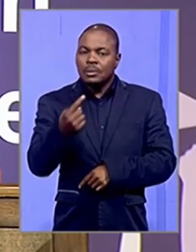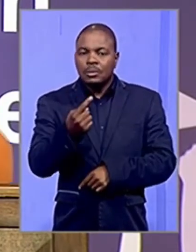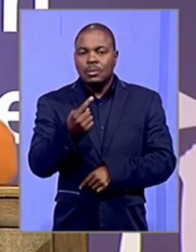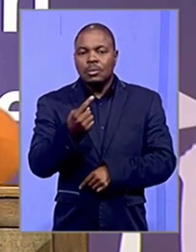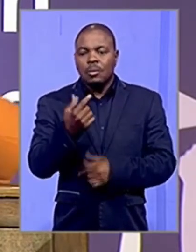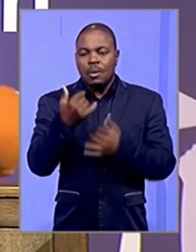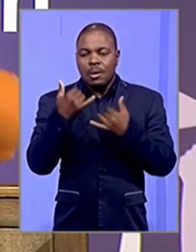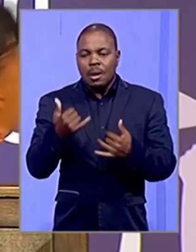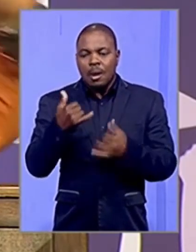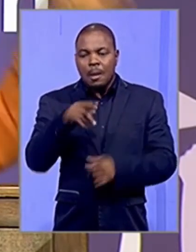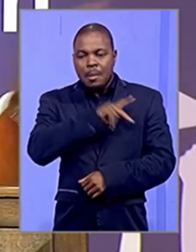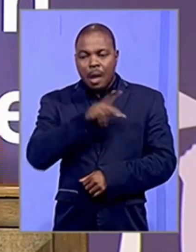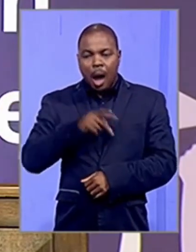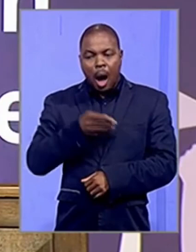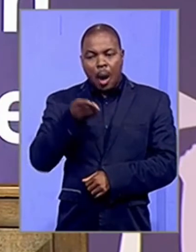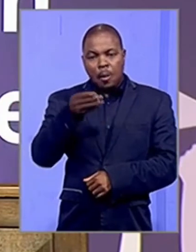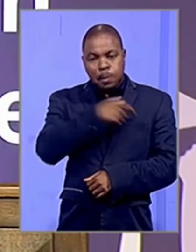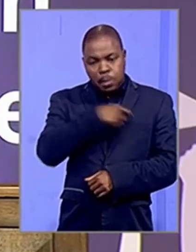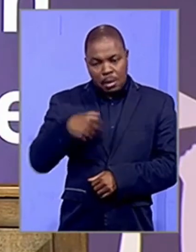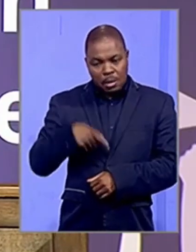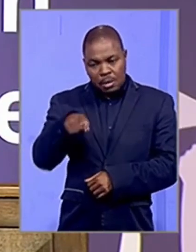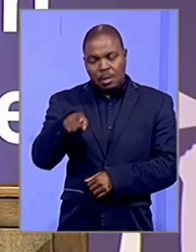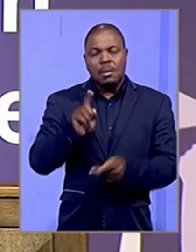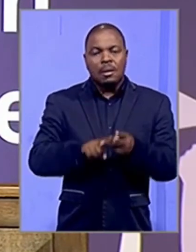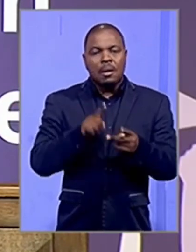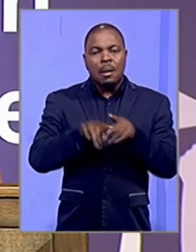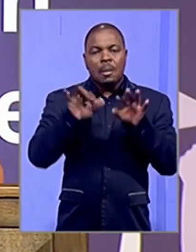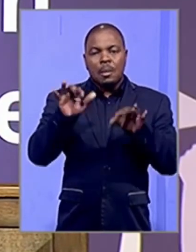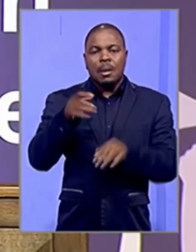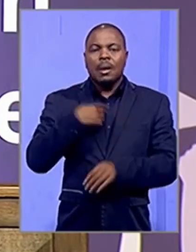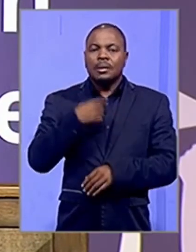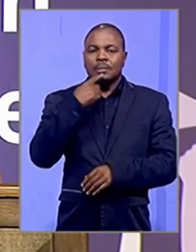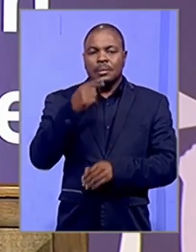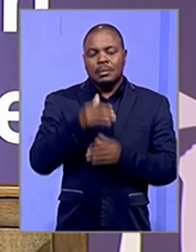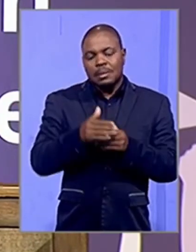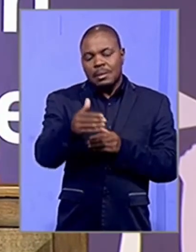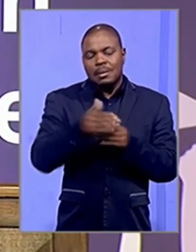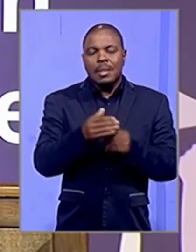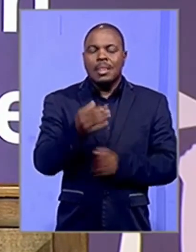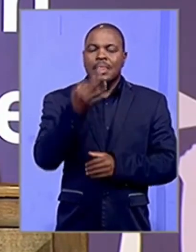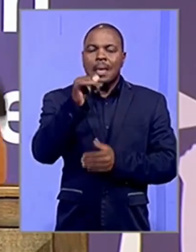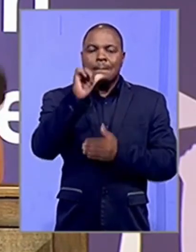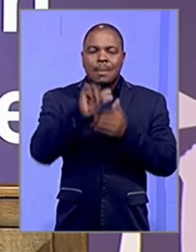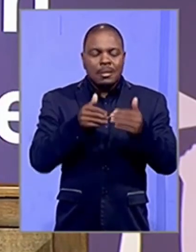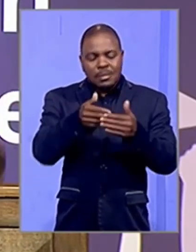our President and all South Africans here, within